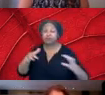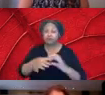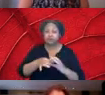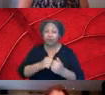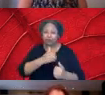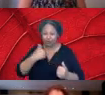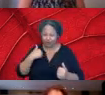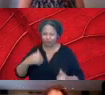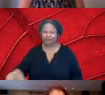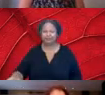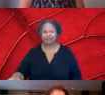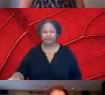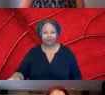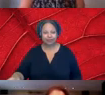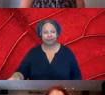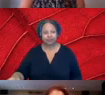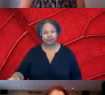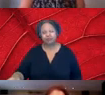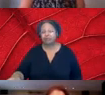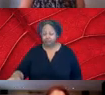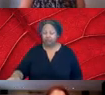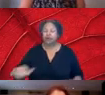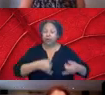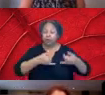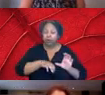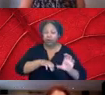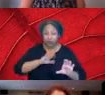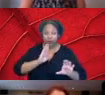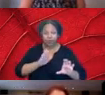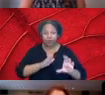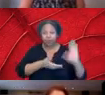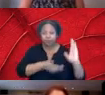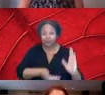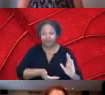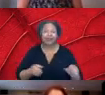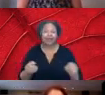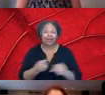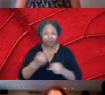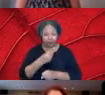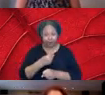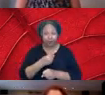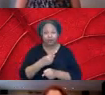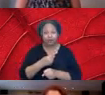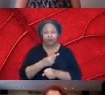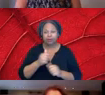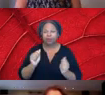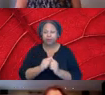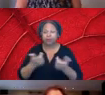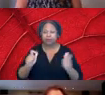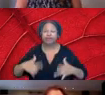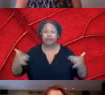Toronto. The award will be presented every year at an event co-hosted